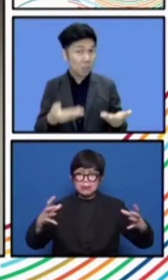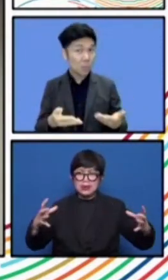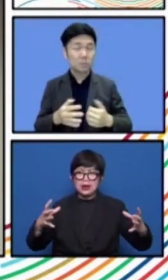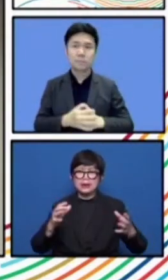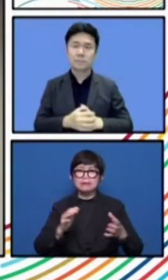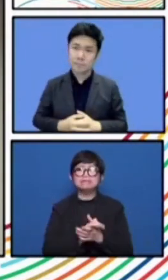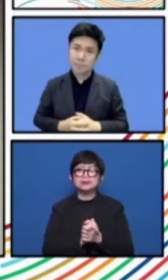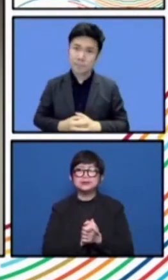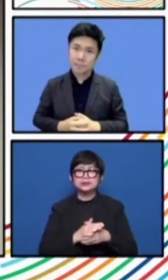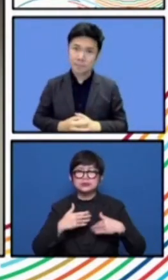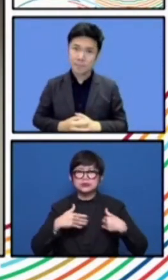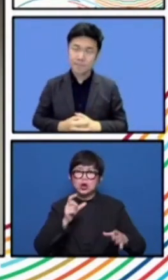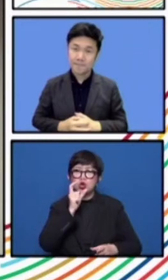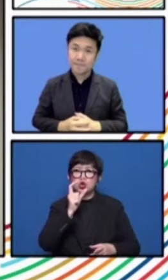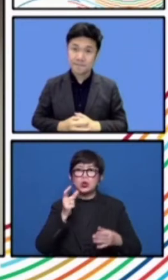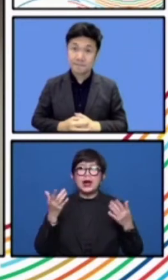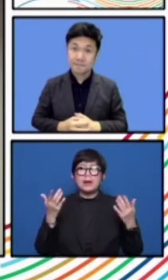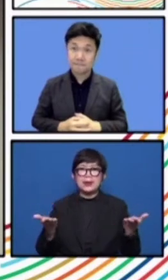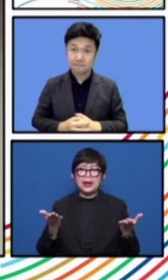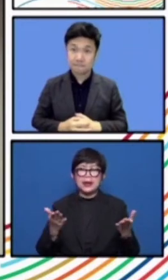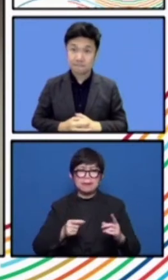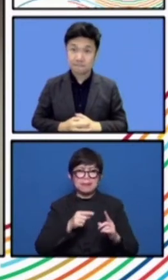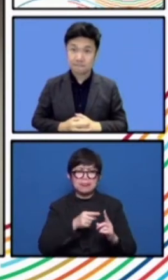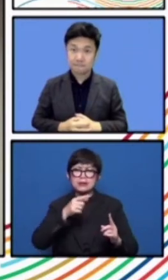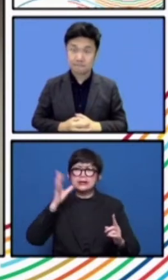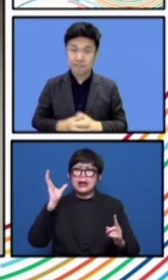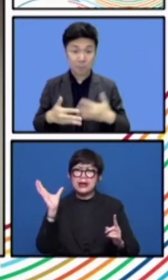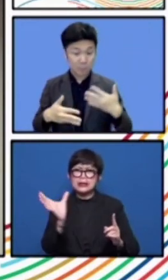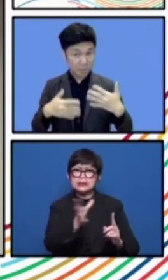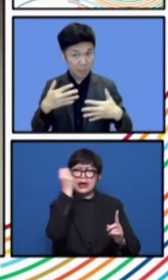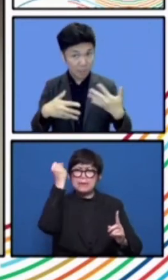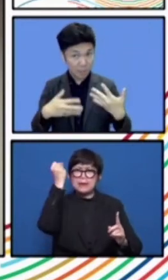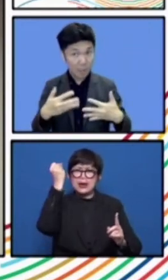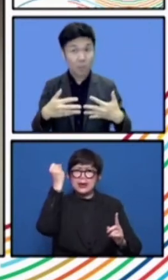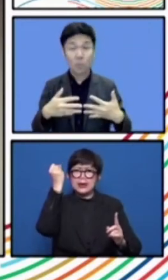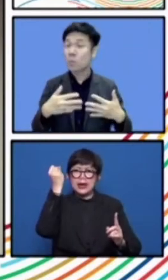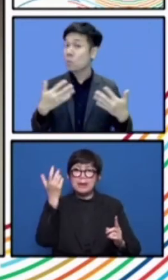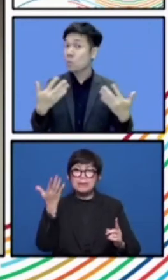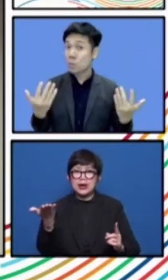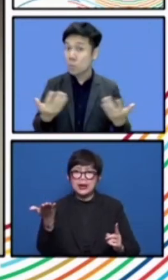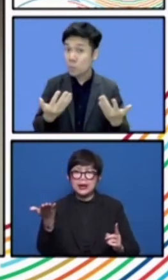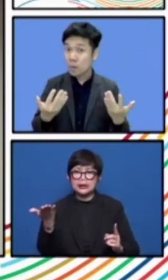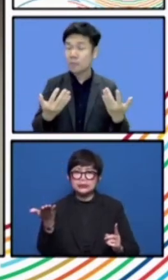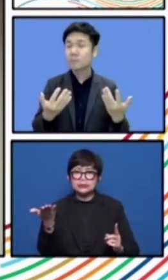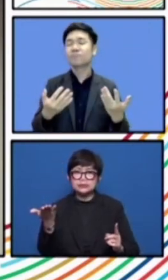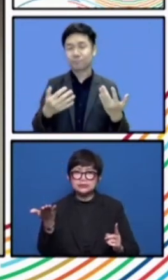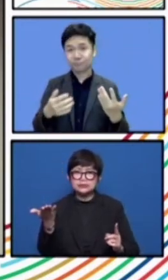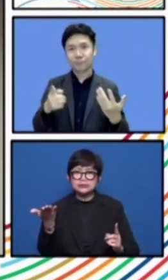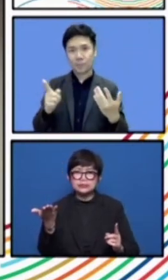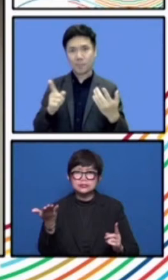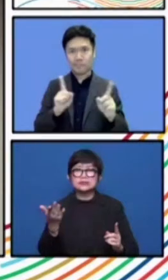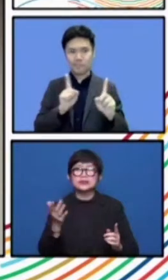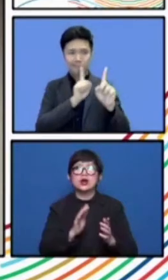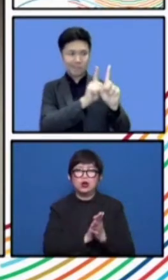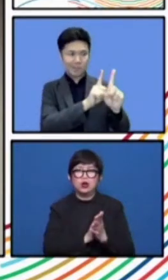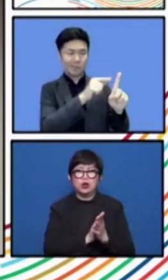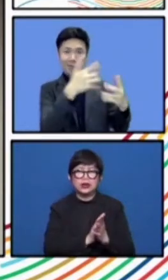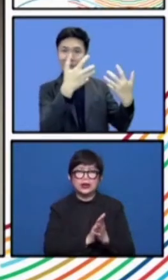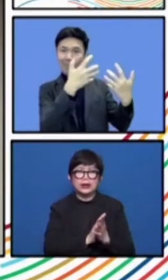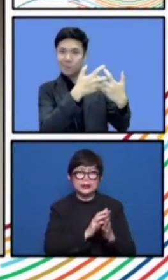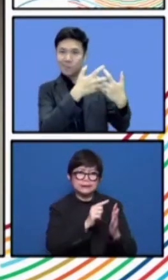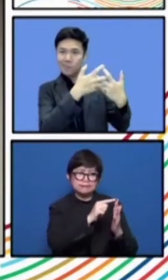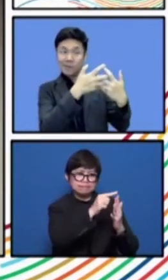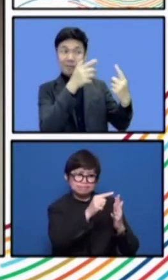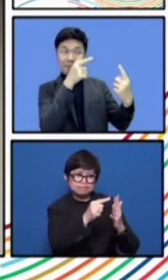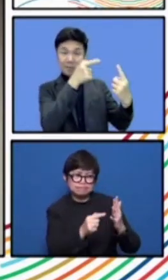achieve the production of all sdg indicators and if we just include question